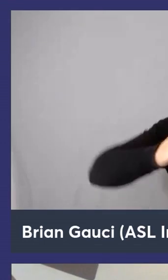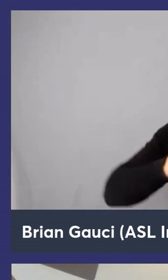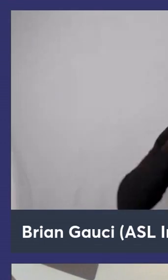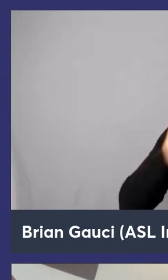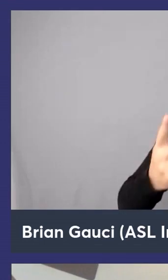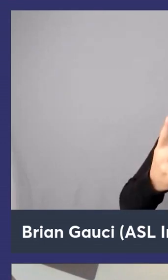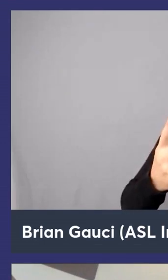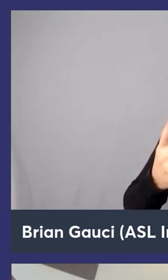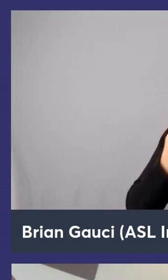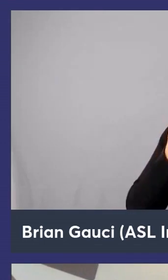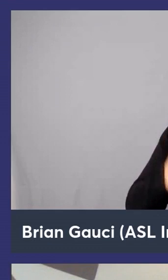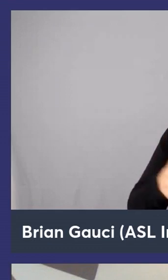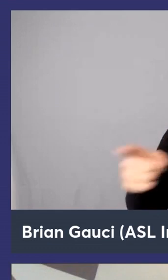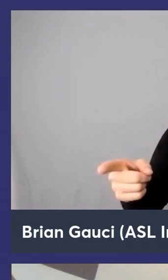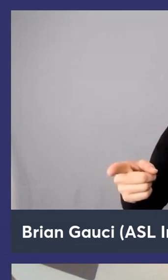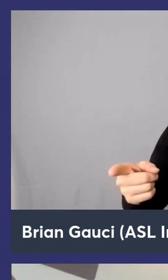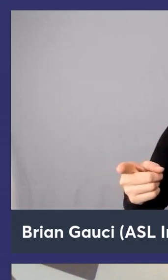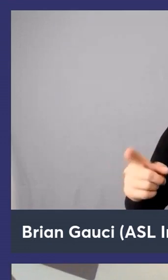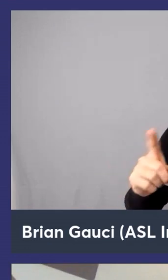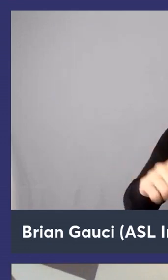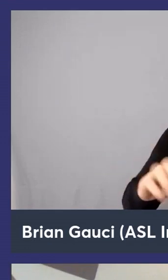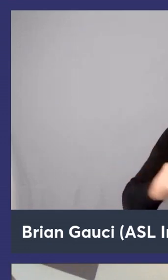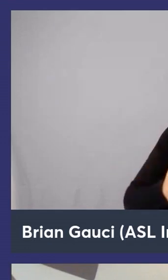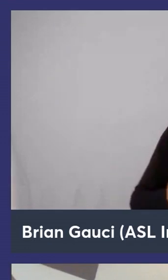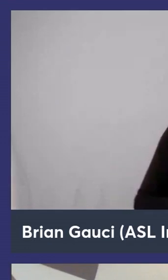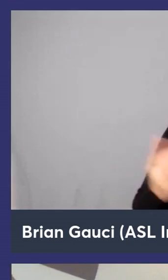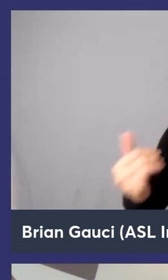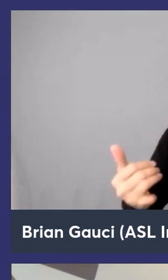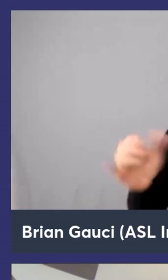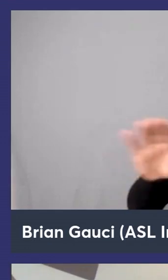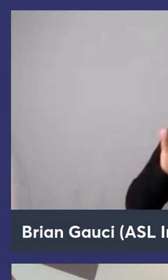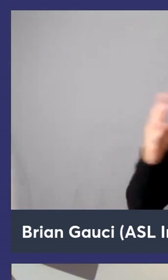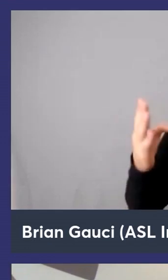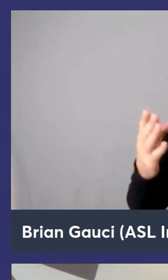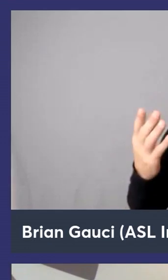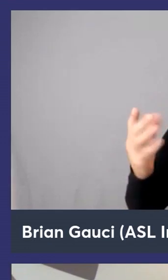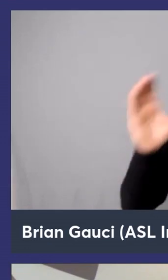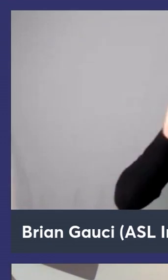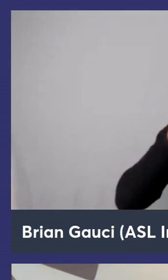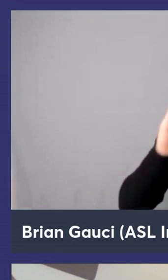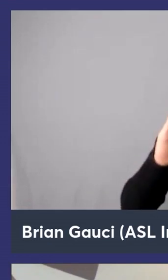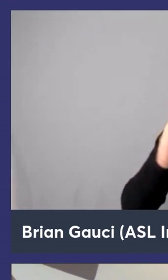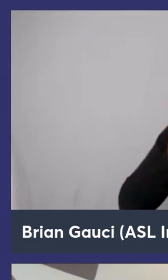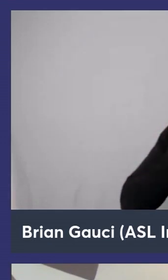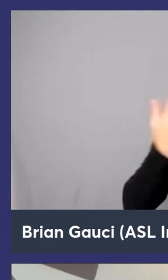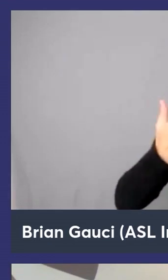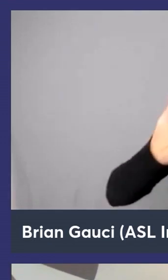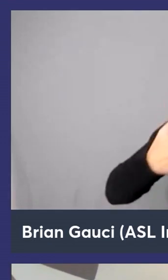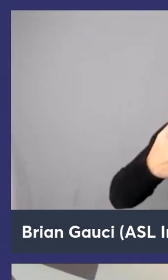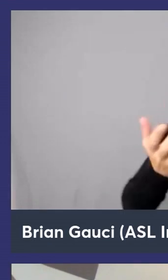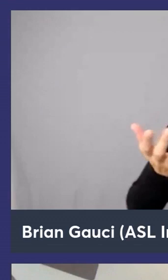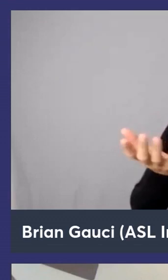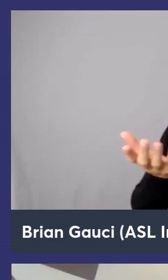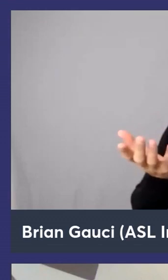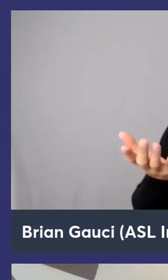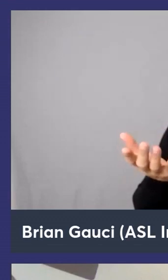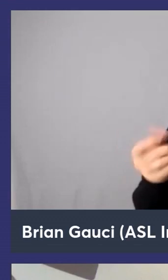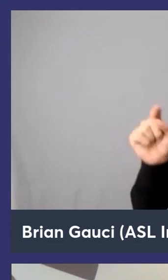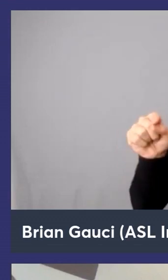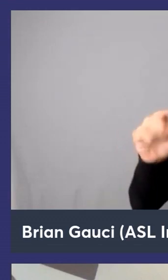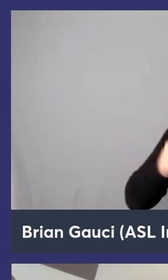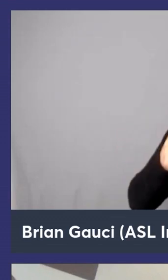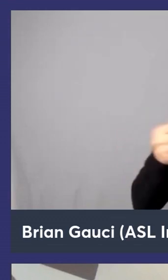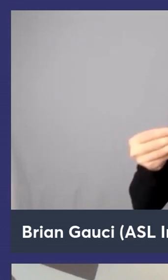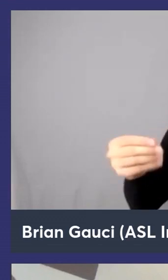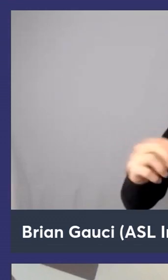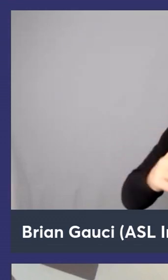OpenSearch serverless general availability coming around, how is that going to solve a problem that you